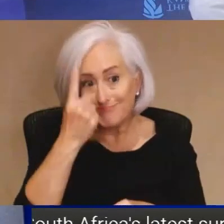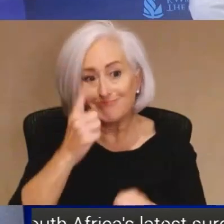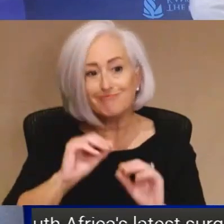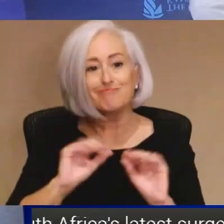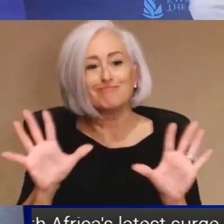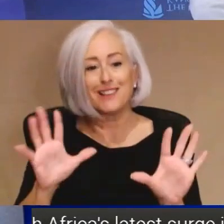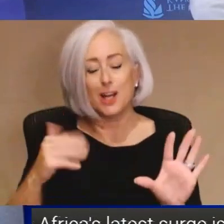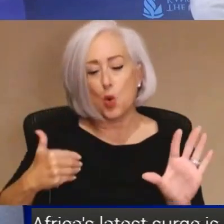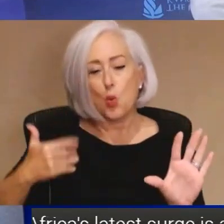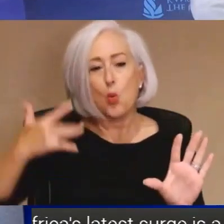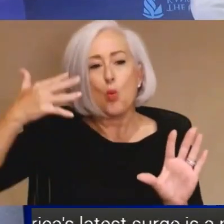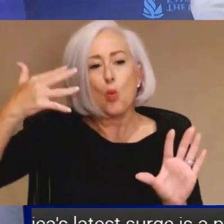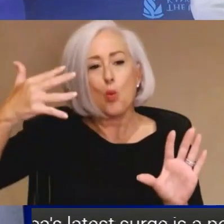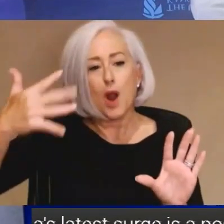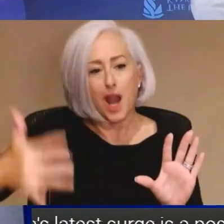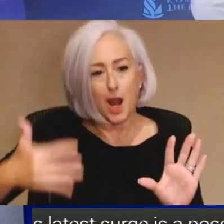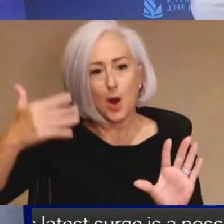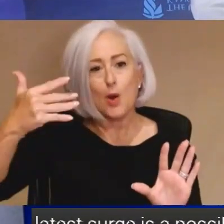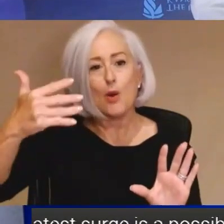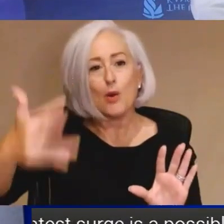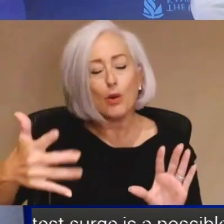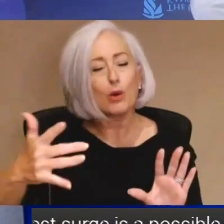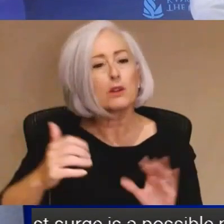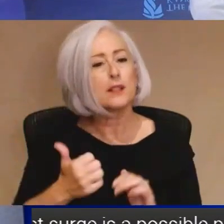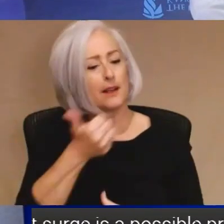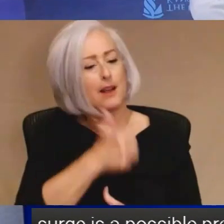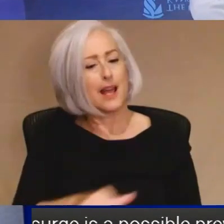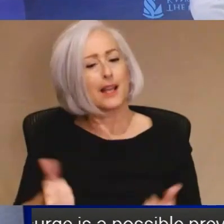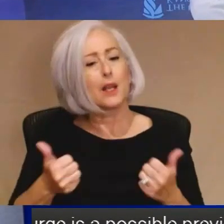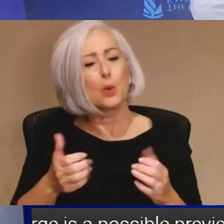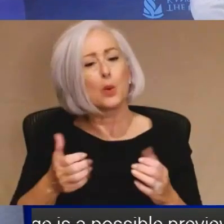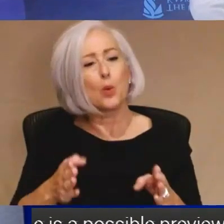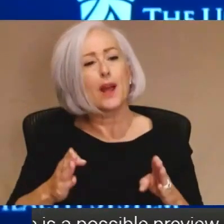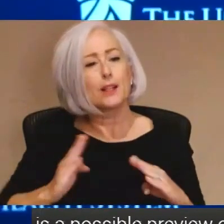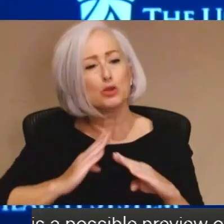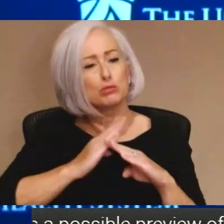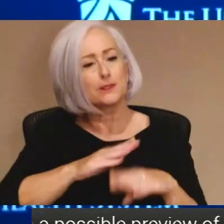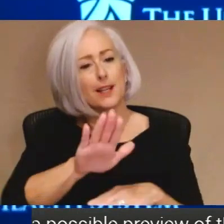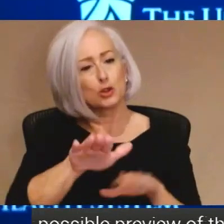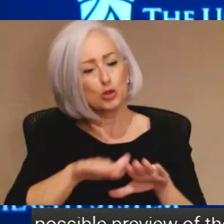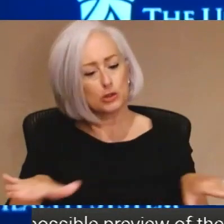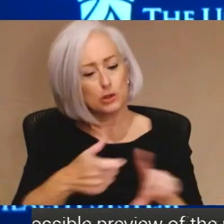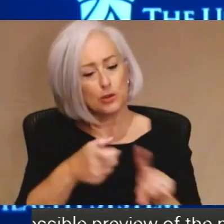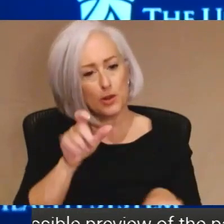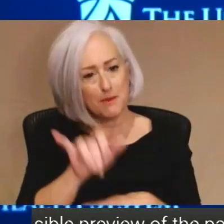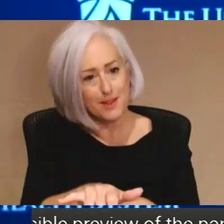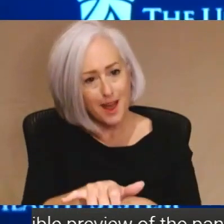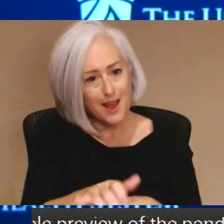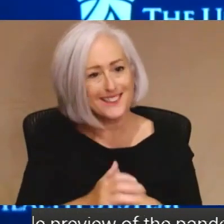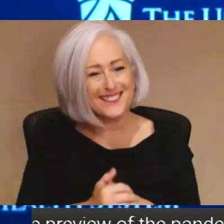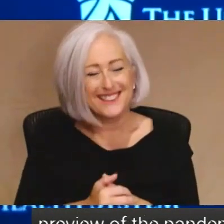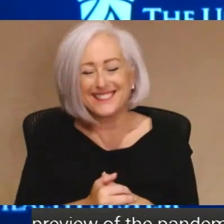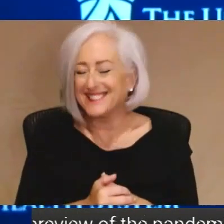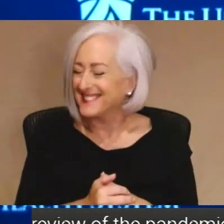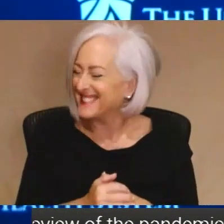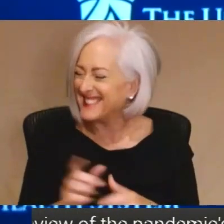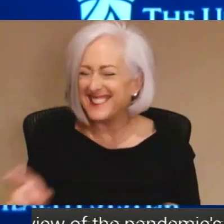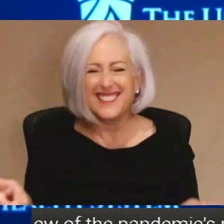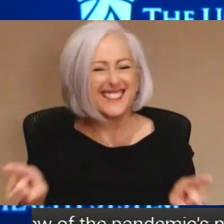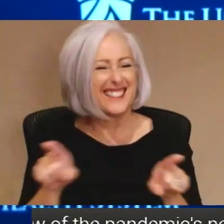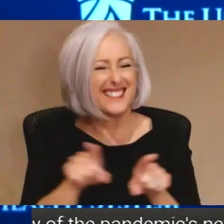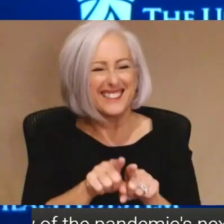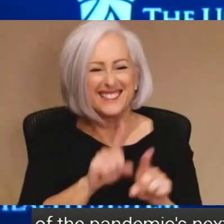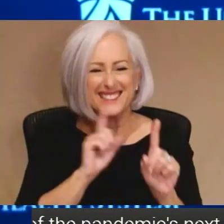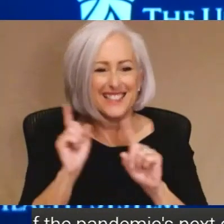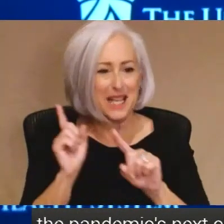protect yourself or protect your children from something like that? Well, it's going to go back to the same old answers that we've been given. It's,